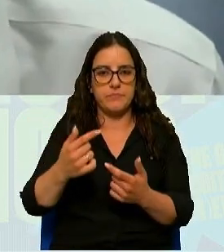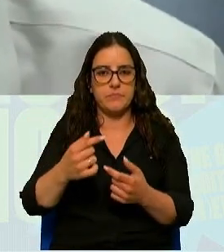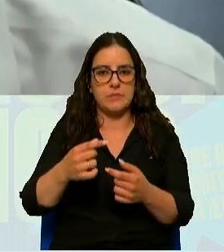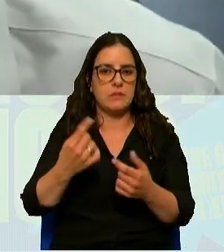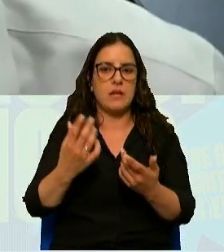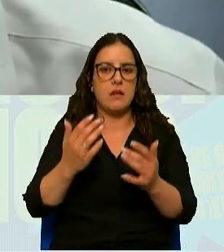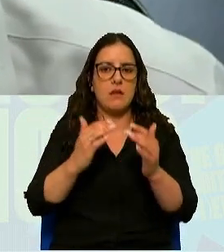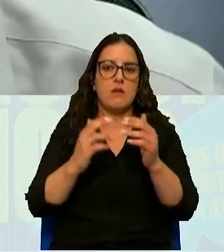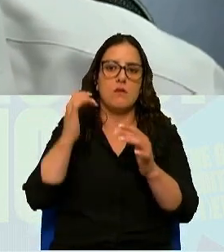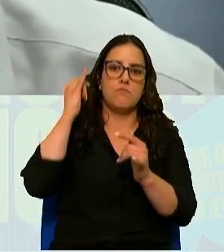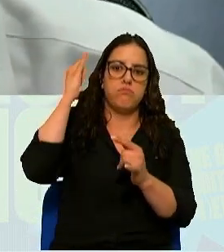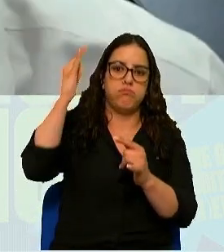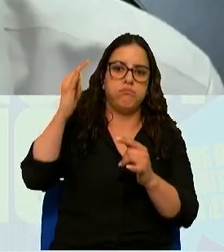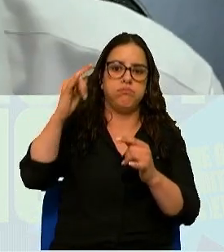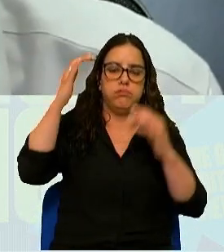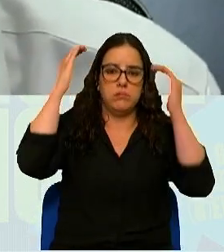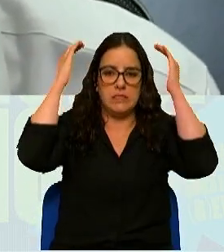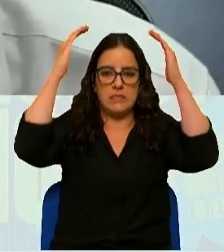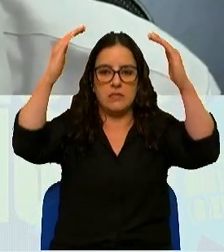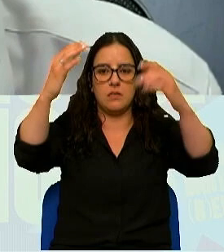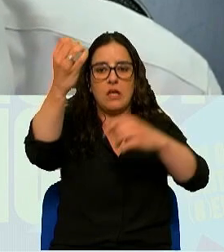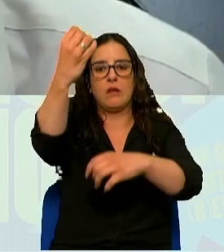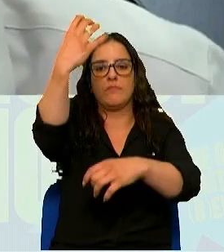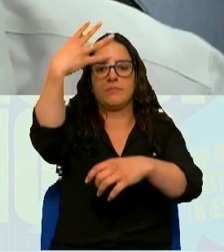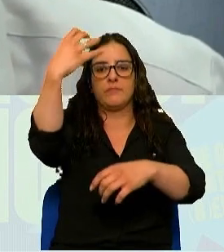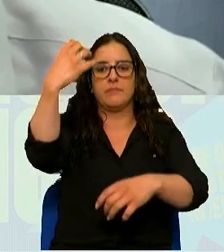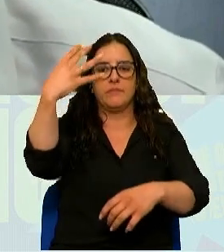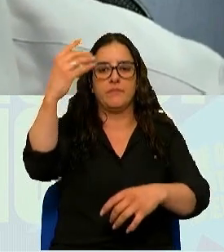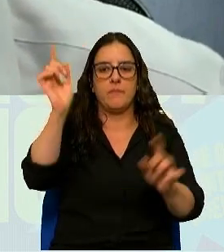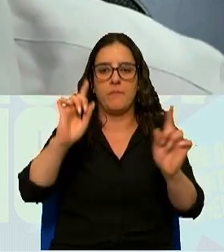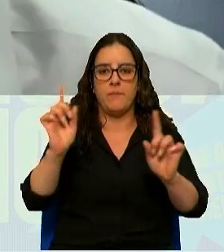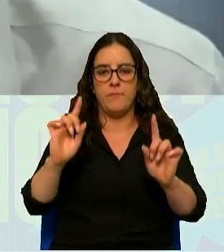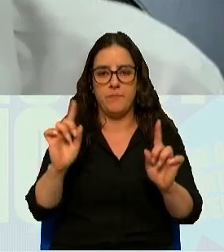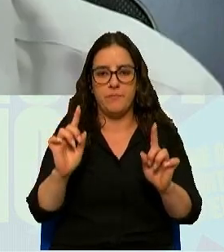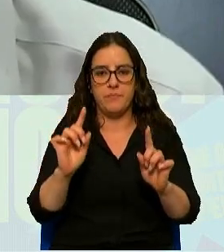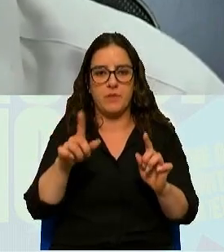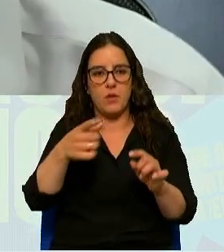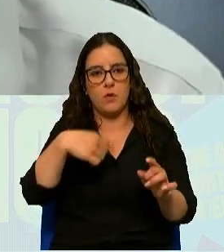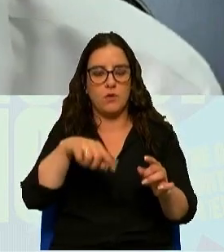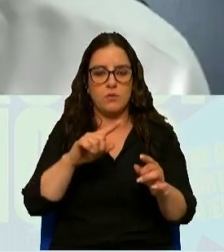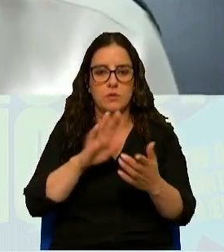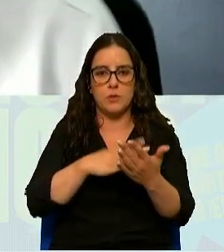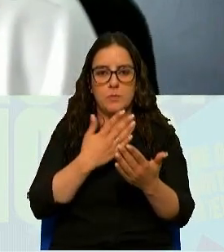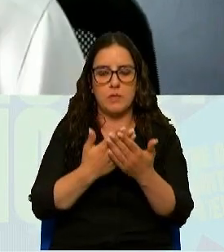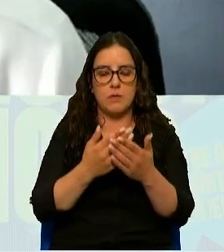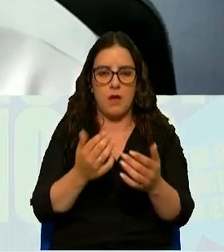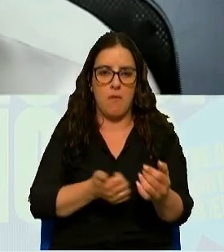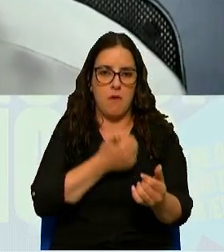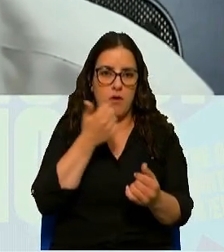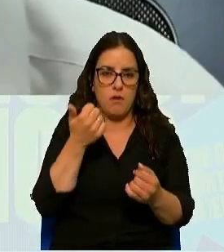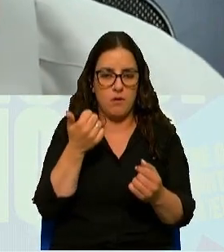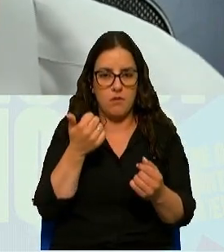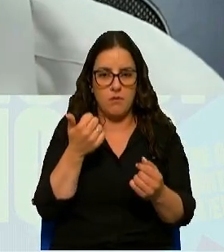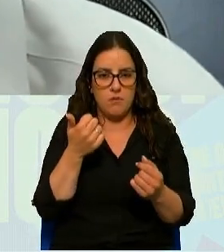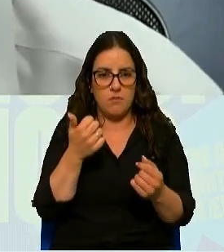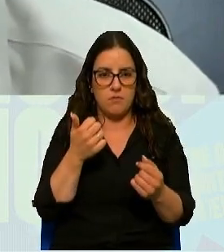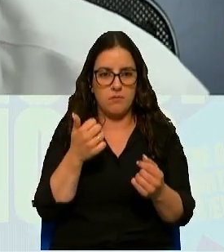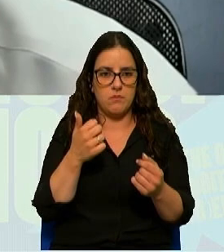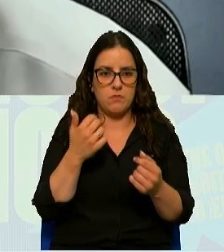understand the context of the world, which enables us to interpret the scene better. This one